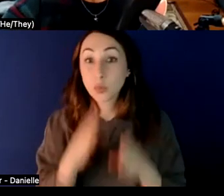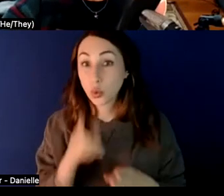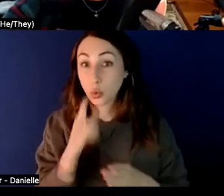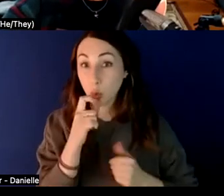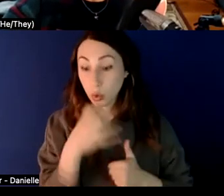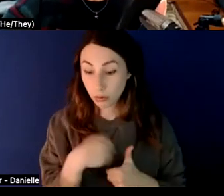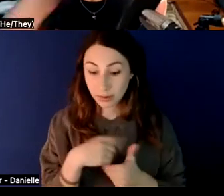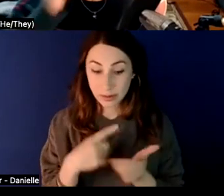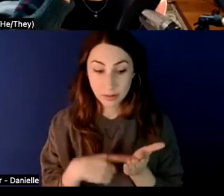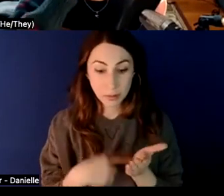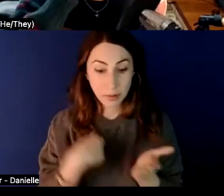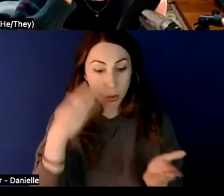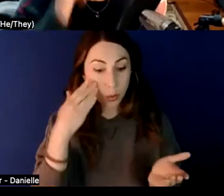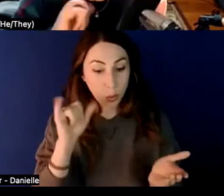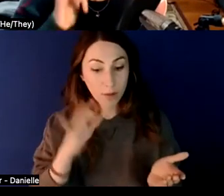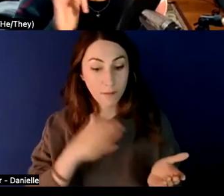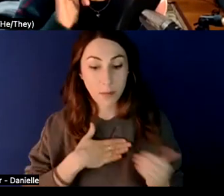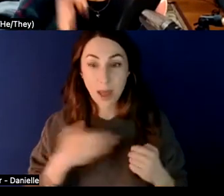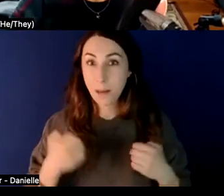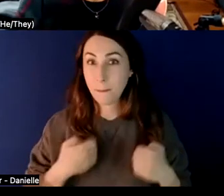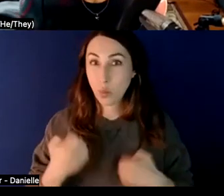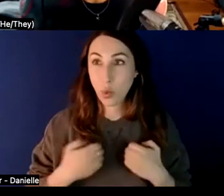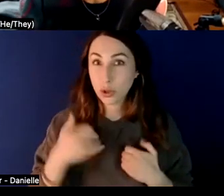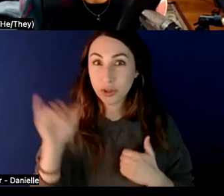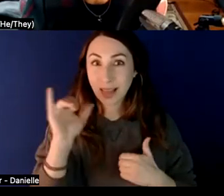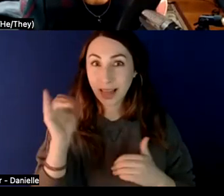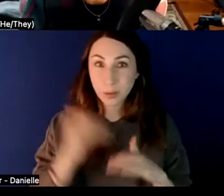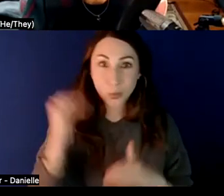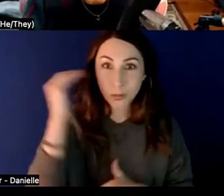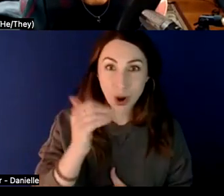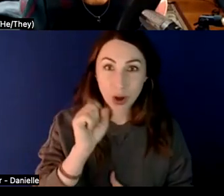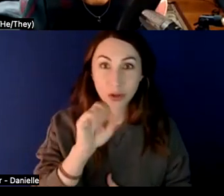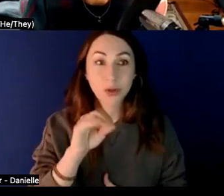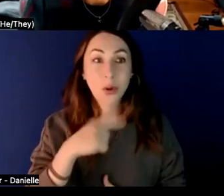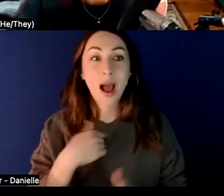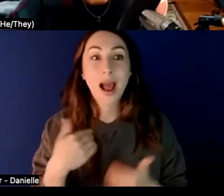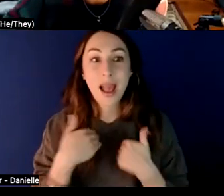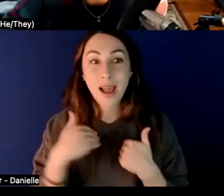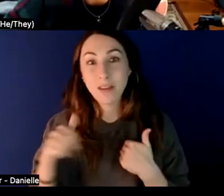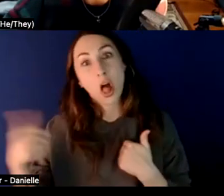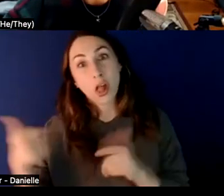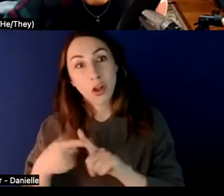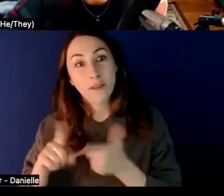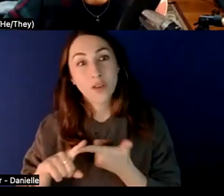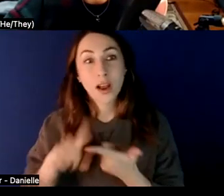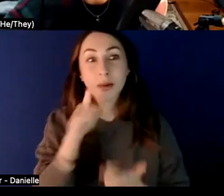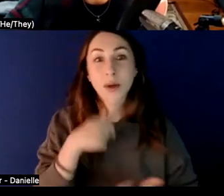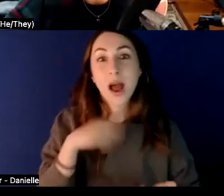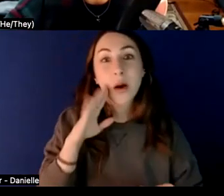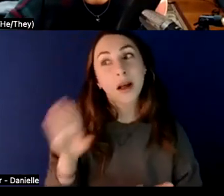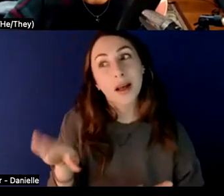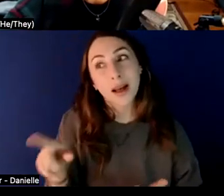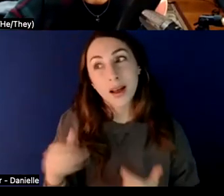if my emotions are too much and stuff. So I do have actually autistic friends who I message and I'm like, hey, do you have